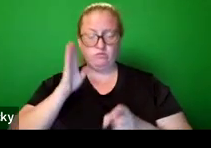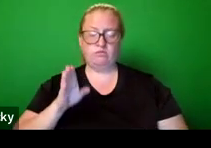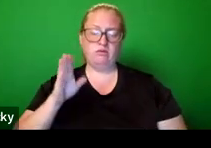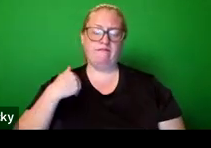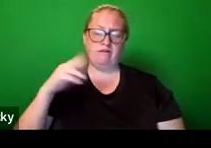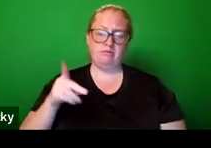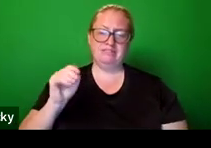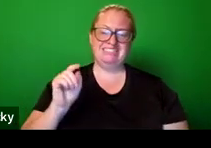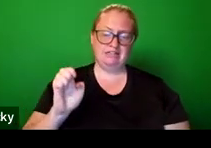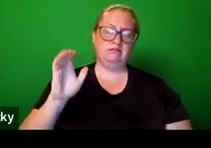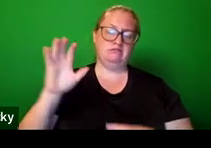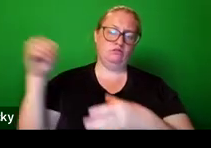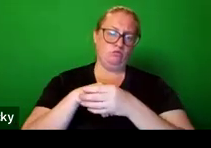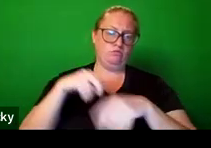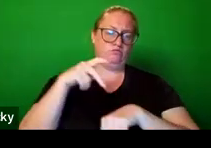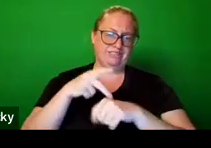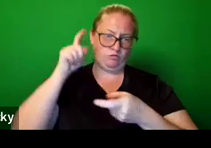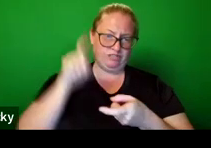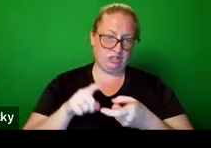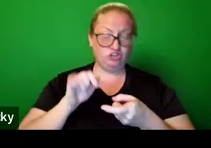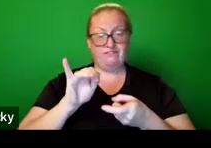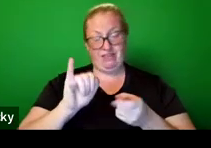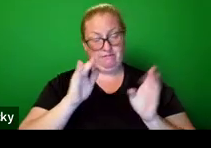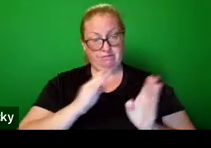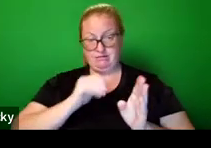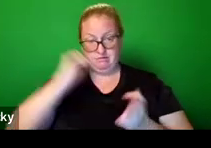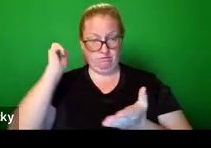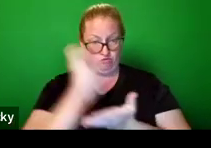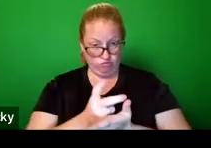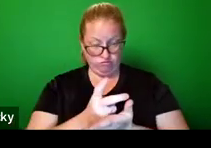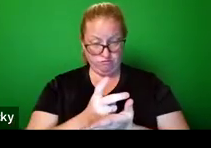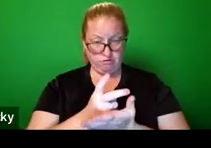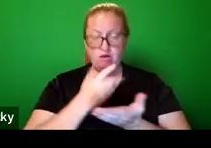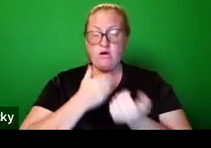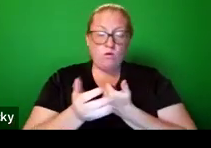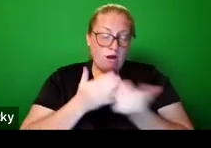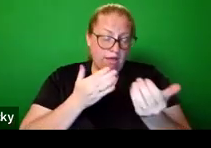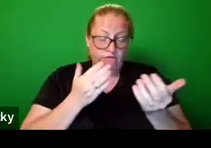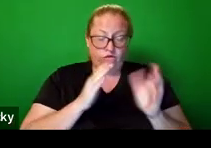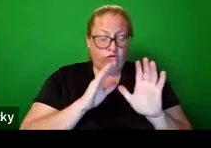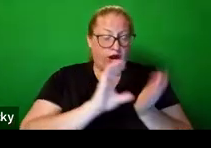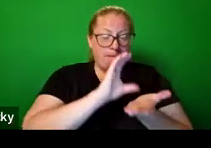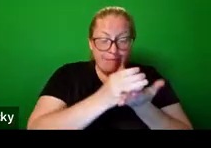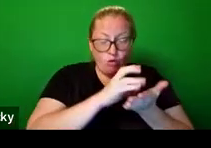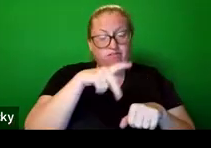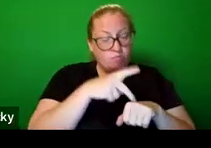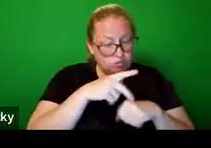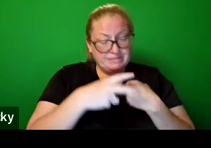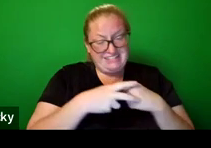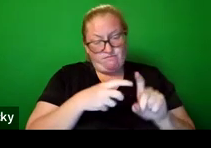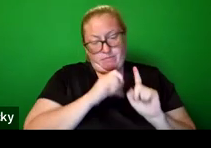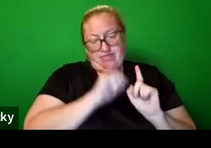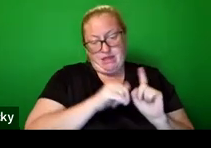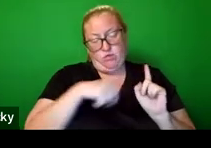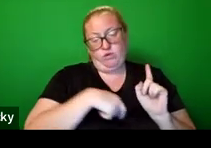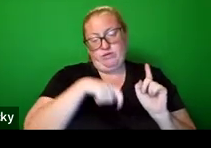include principal positions. And so then if that plan doesn't get approved, you know, whatever number of principals and the savings we have from that, we would need to